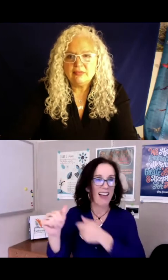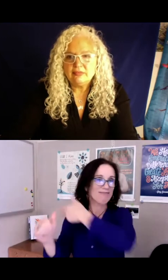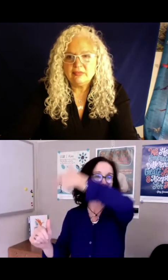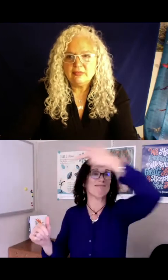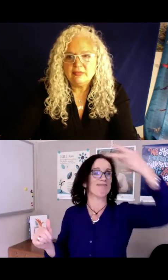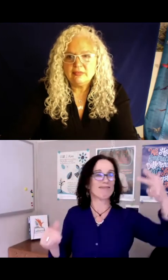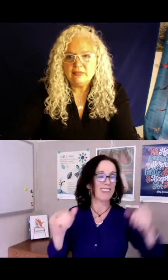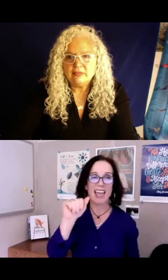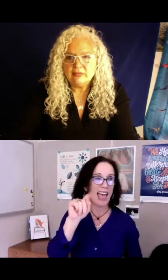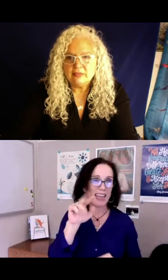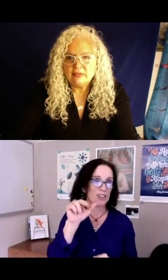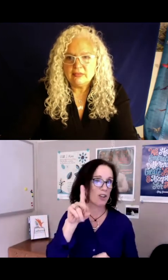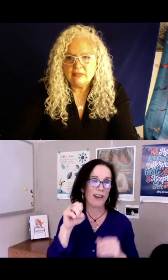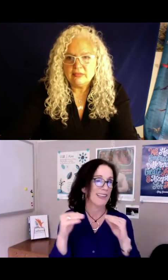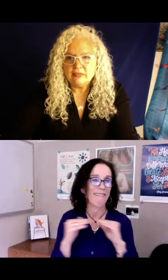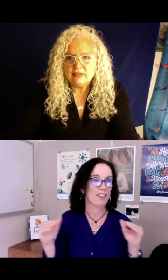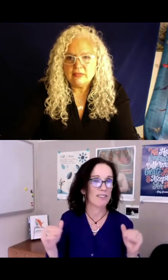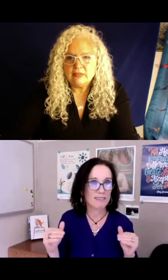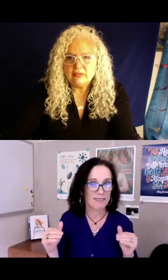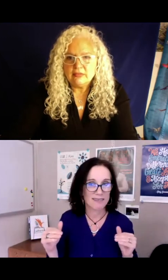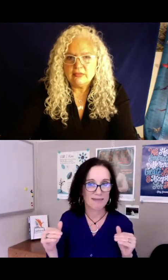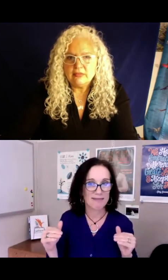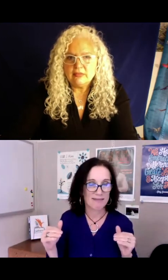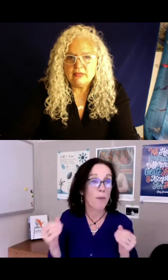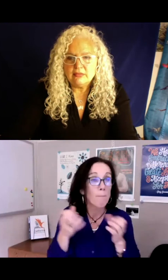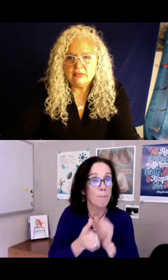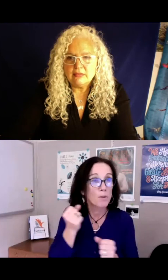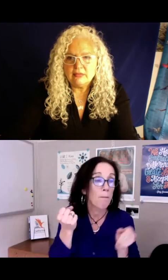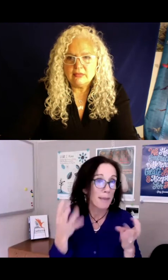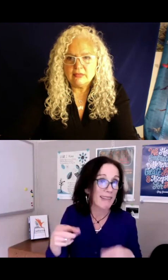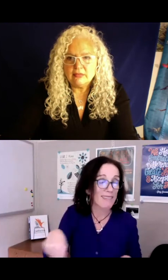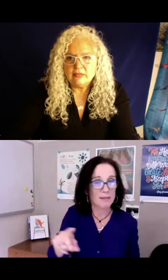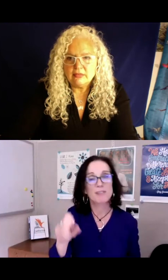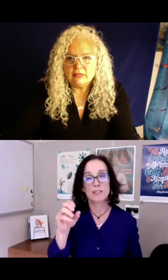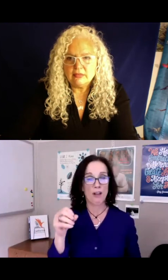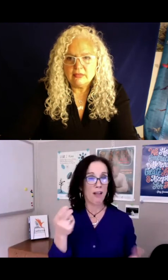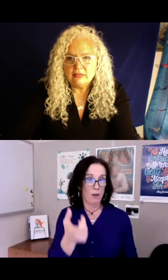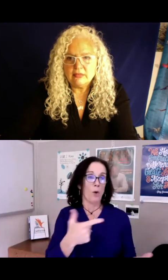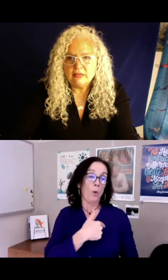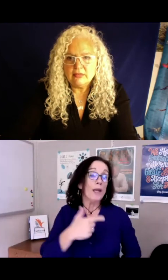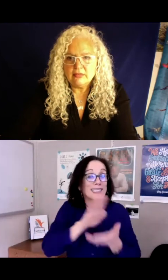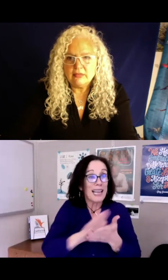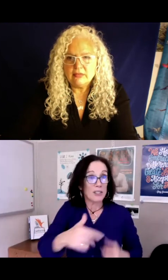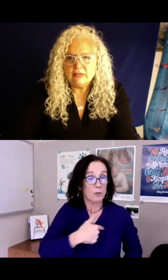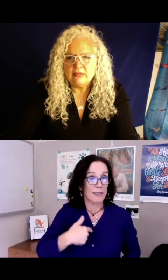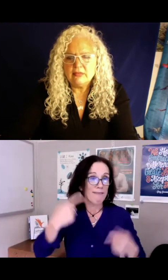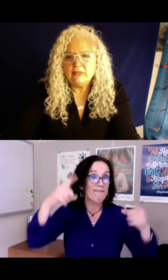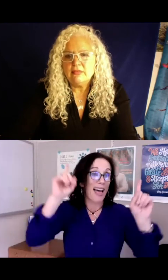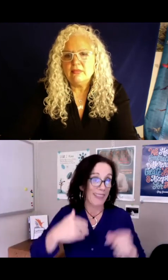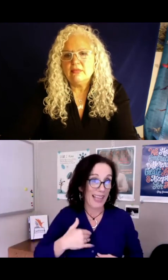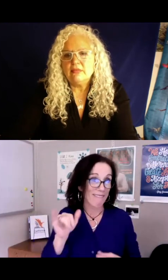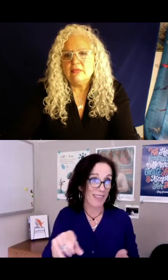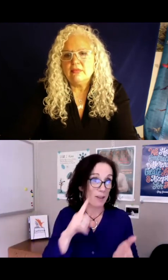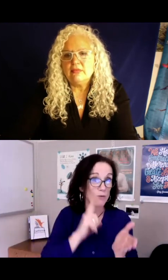really lagging. They're not at grade level. They're very behind, many of them.